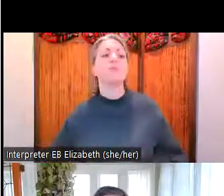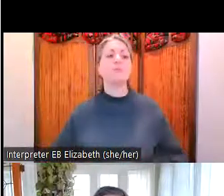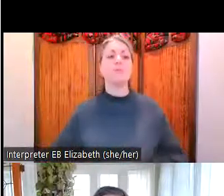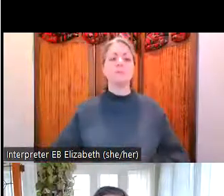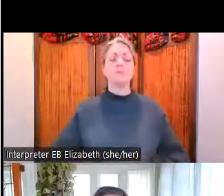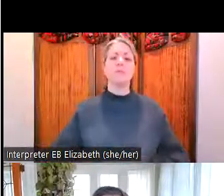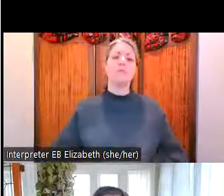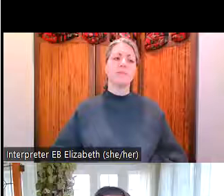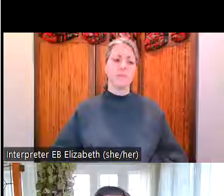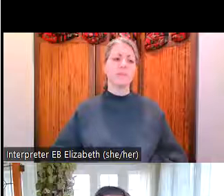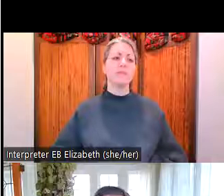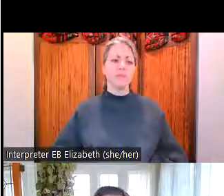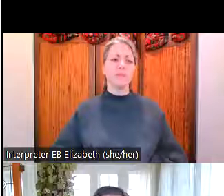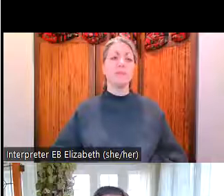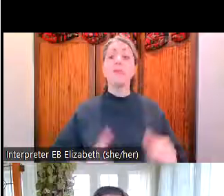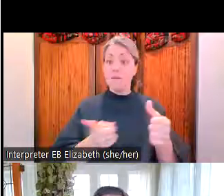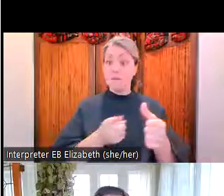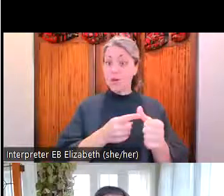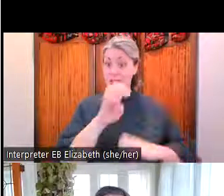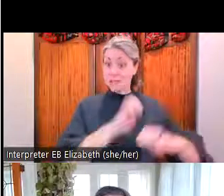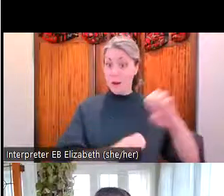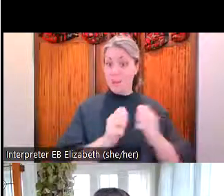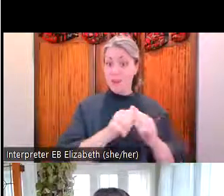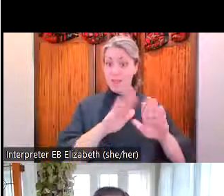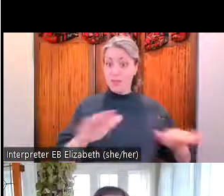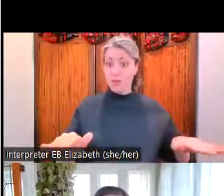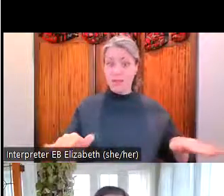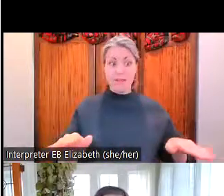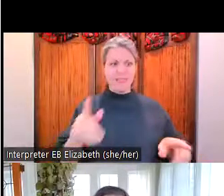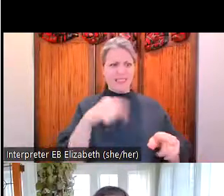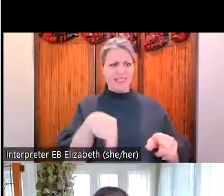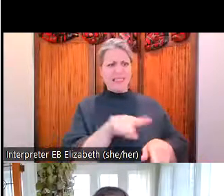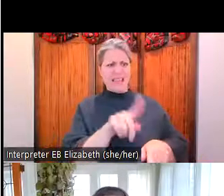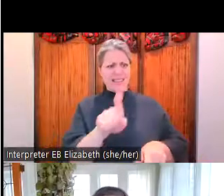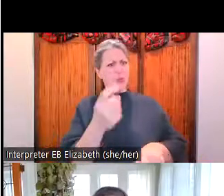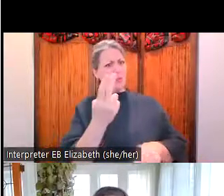experiment, we have these young children in a situation where they have to use quite a few of these skills.